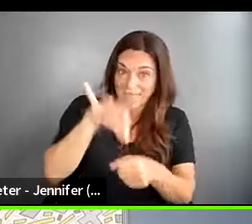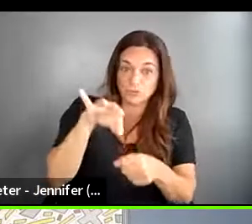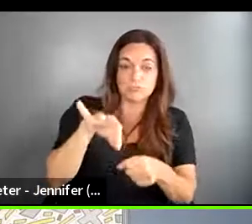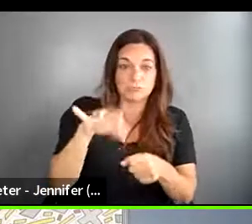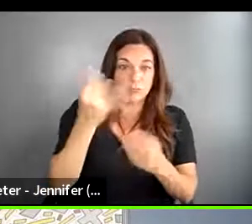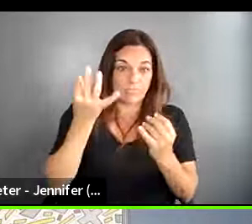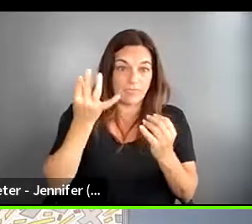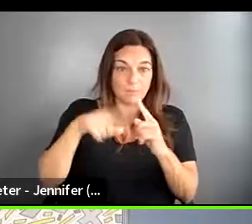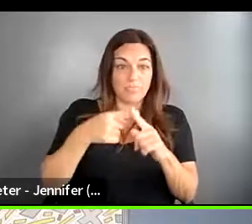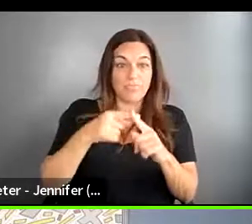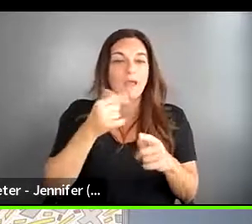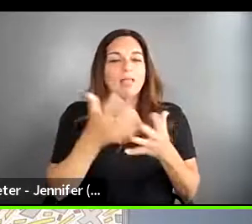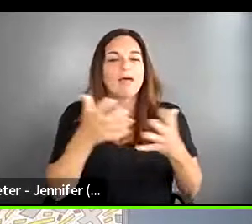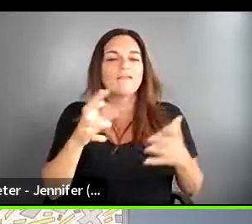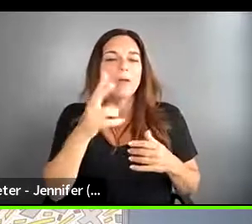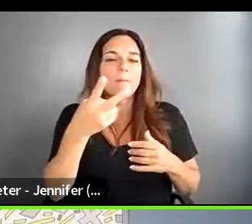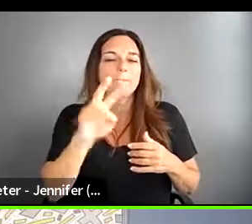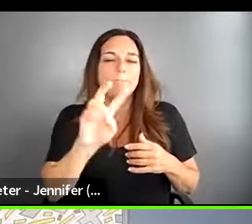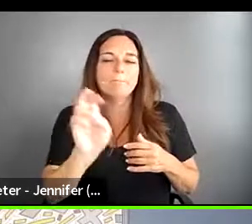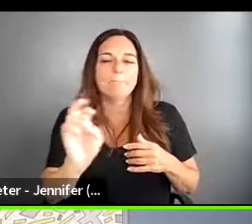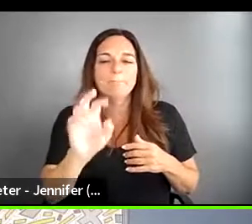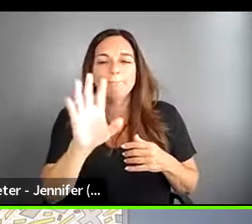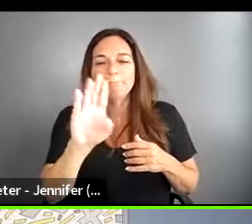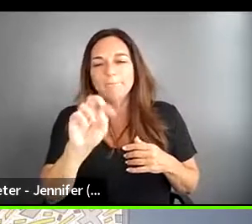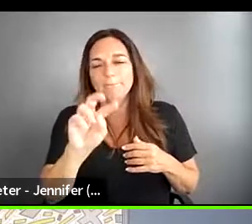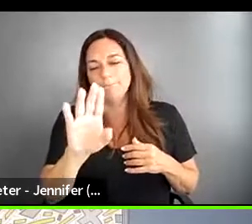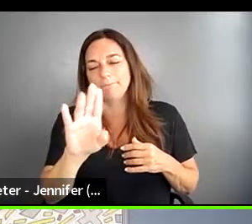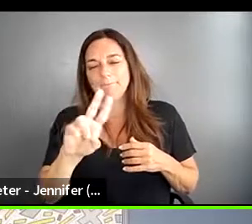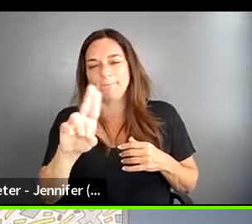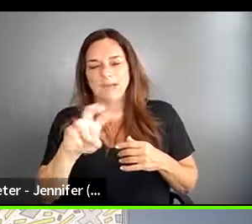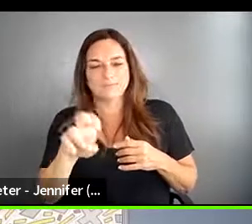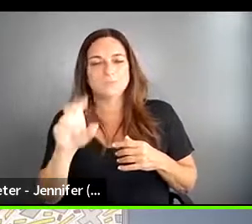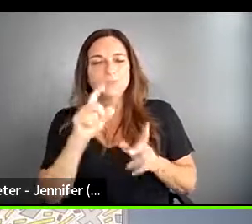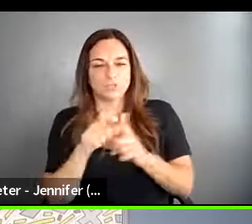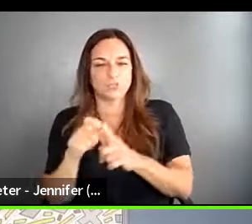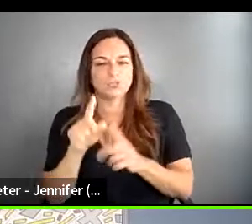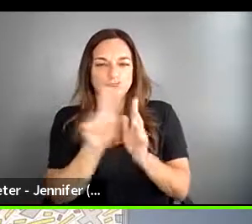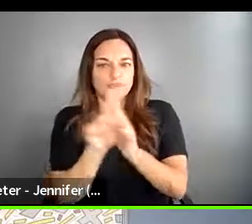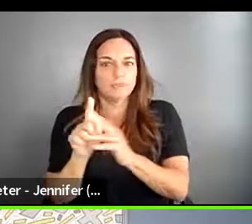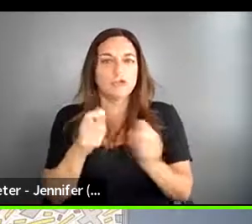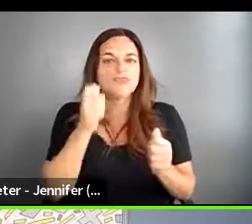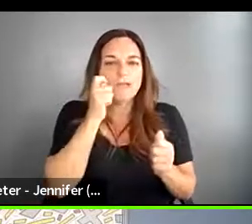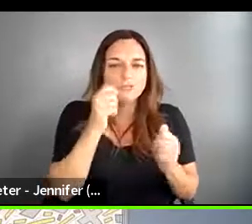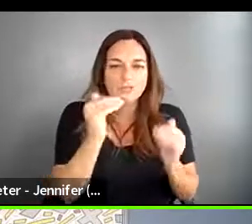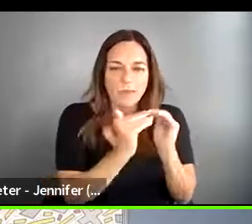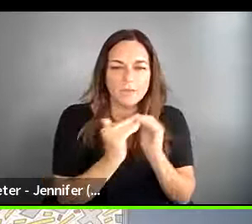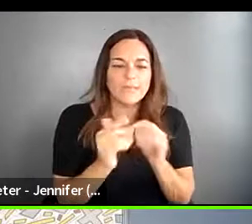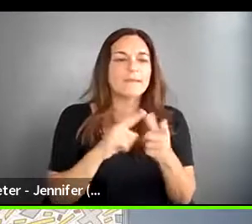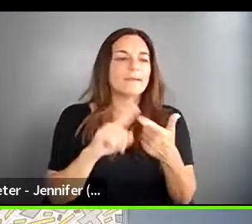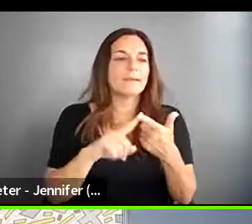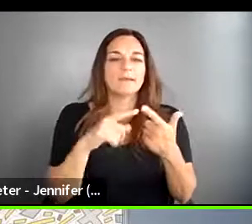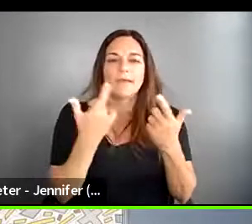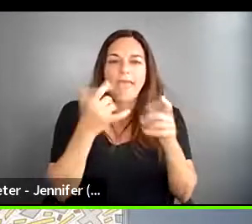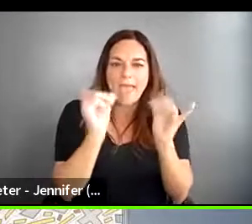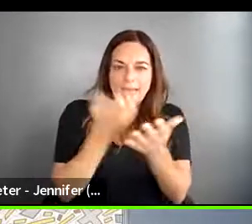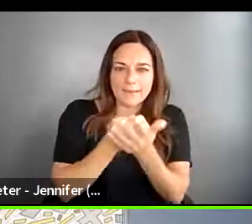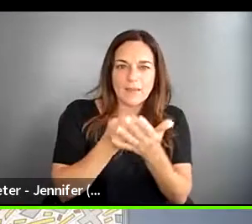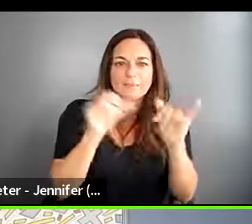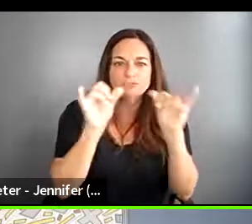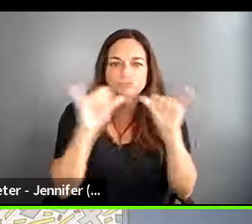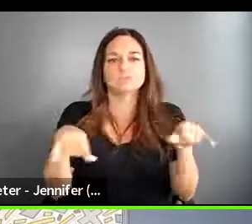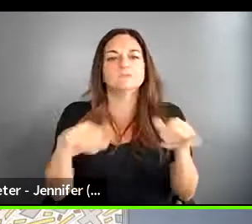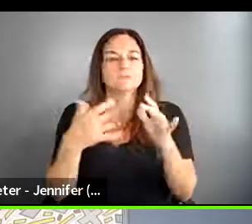There's a lot of buzzwords that might come up, right? There's a lot of things about racial equity that might come up. There's a lot of things about talking about the criminal injustice system and how that shows up too.